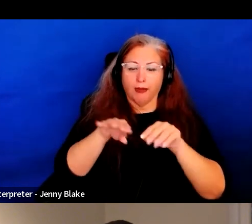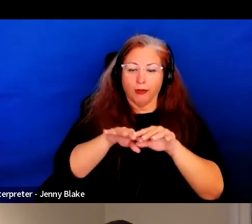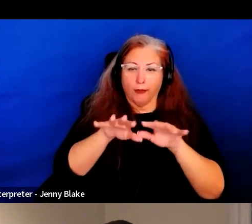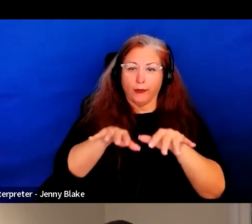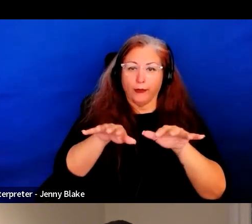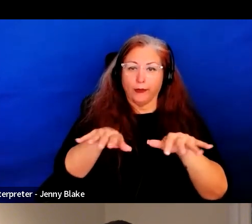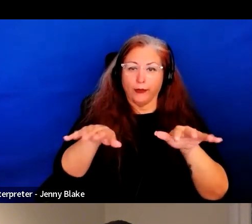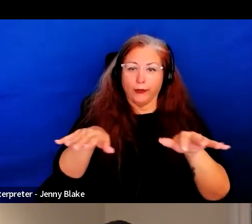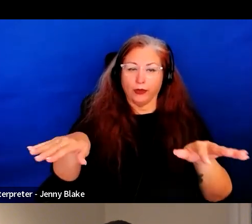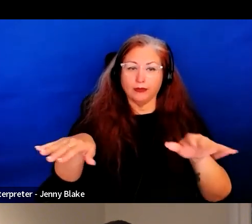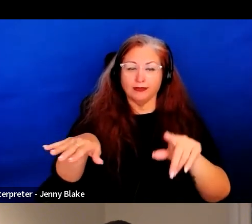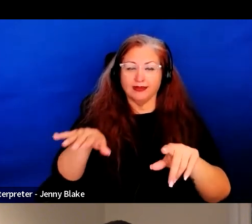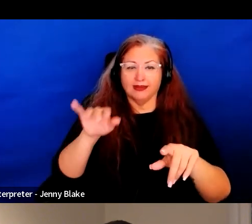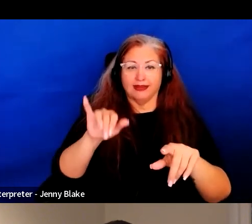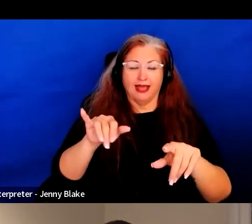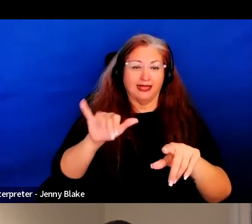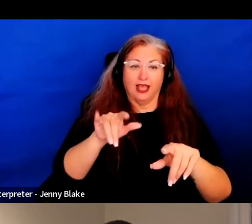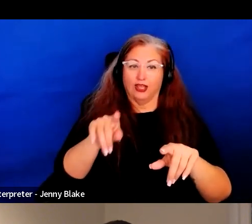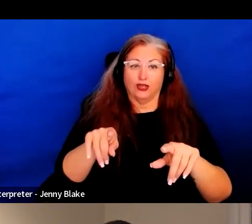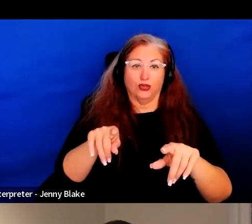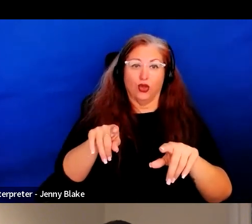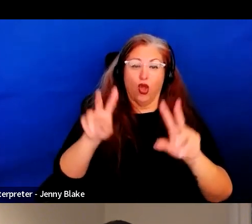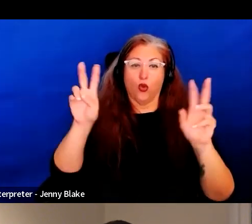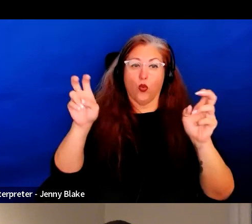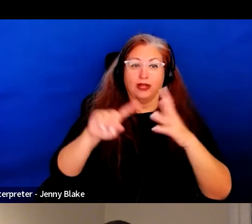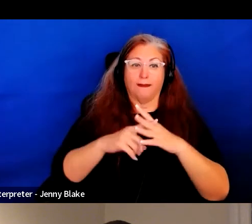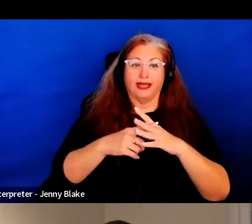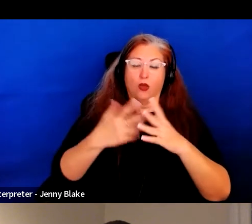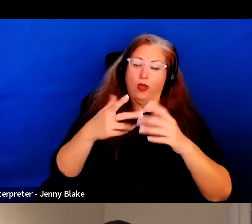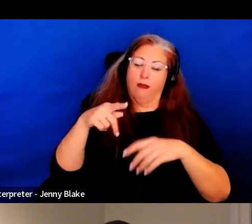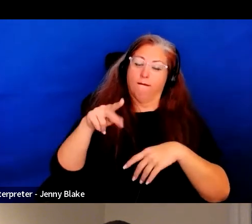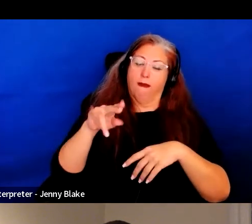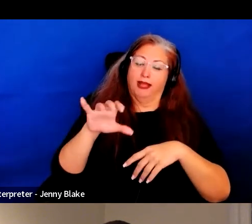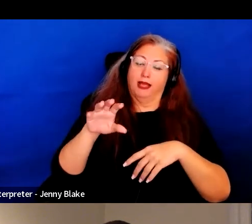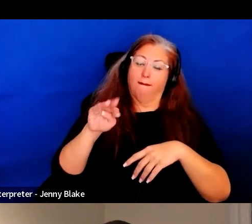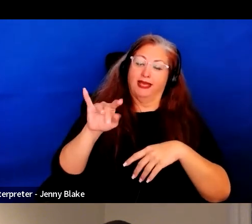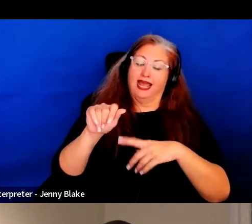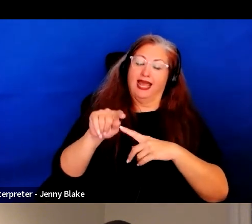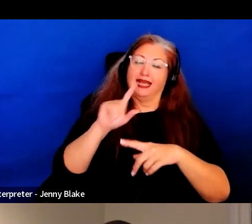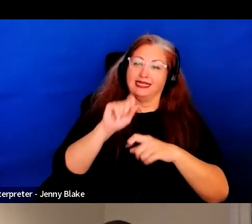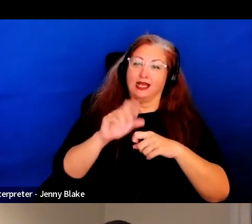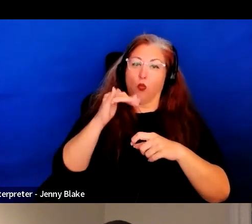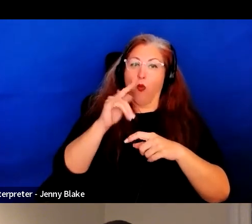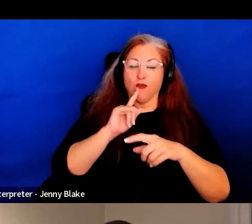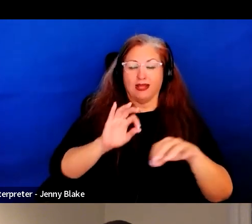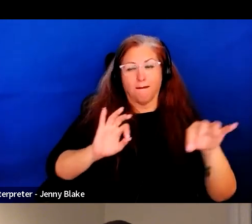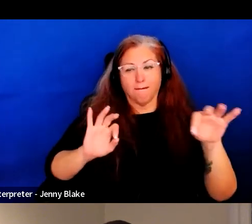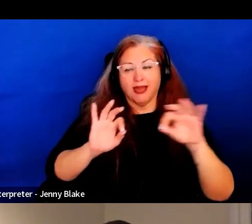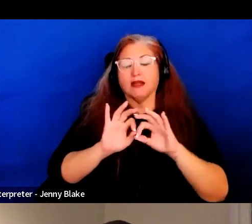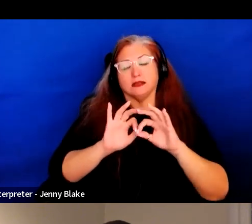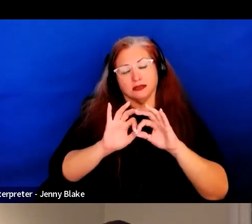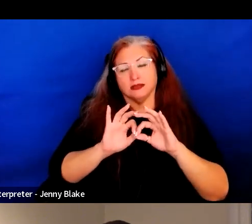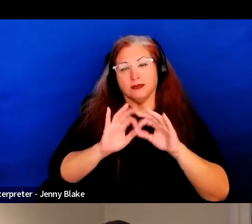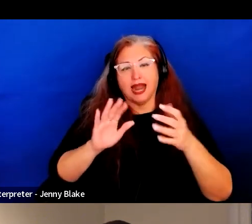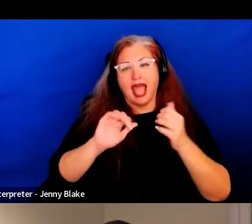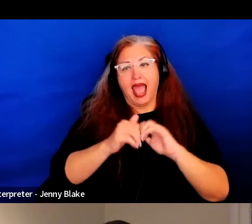think that, I mean, your quote in the beginning of what public media is and why it matters so much. But how to